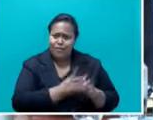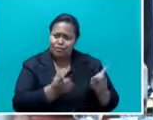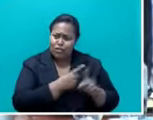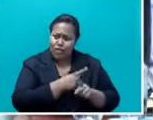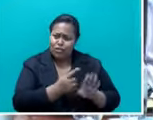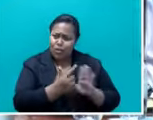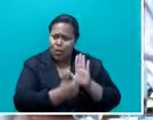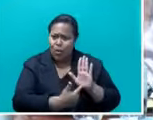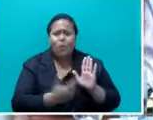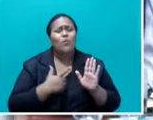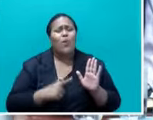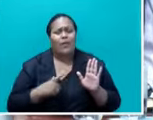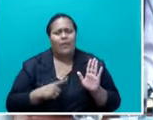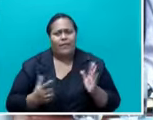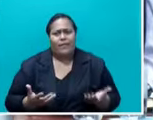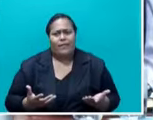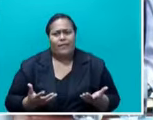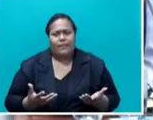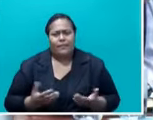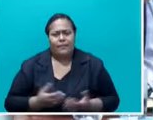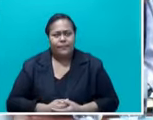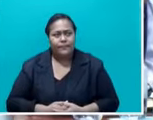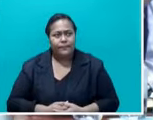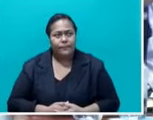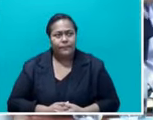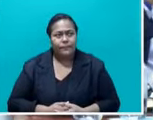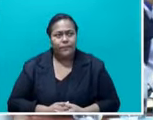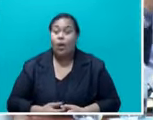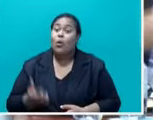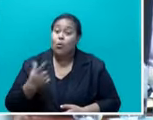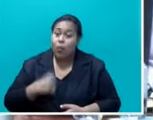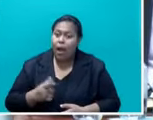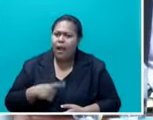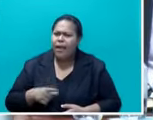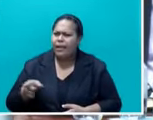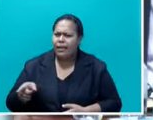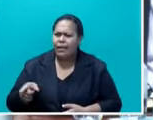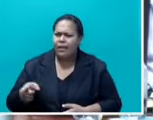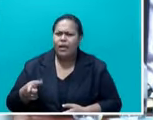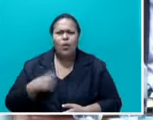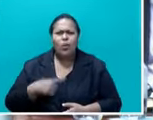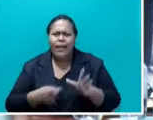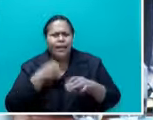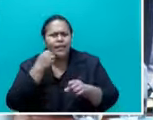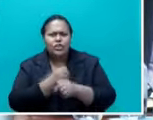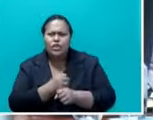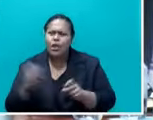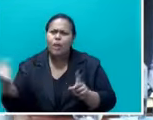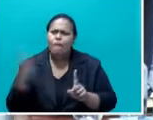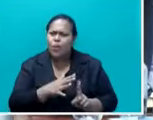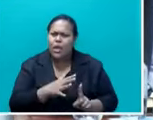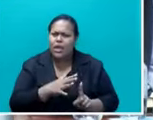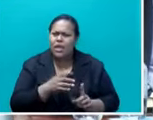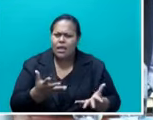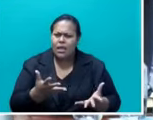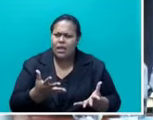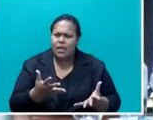your side? Order. Why are you bullying, Honorable Attorney General, penalizing the